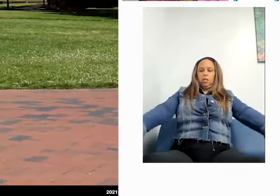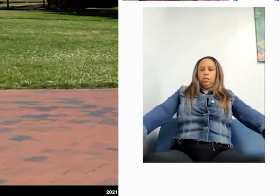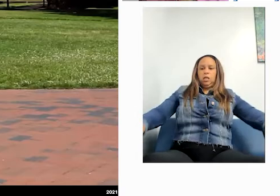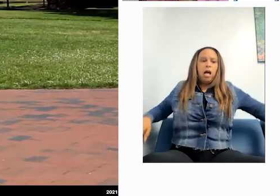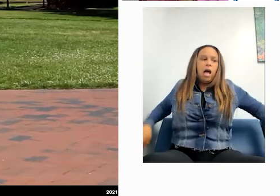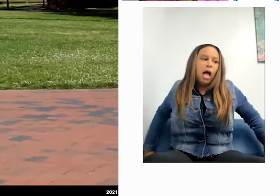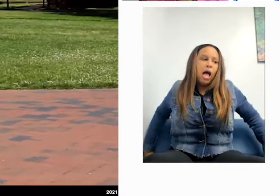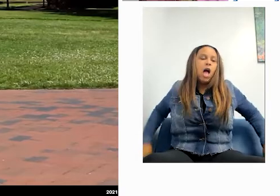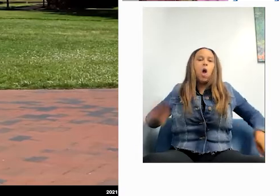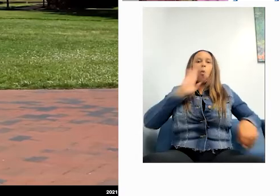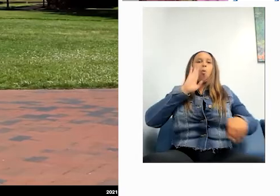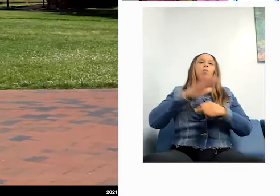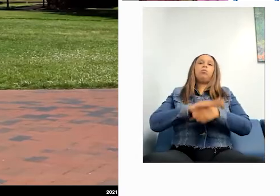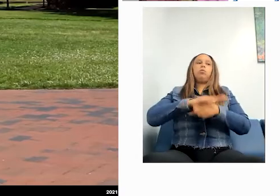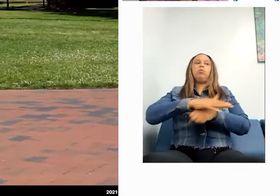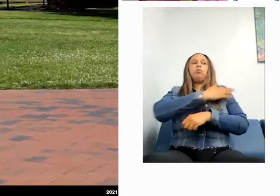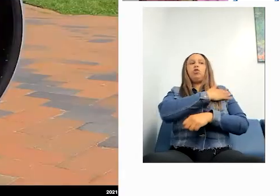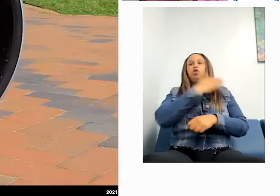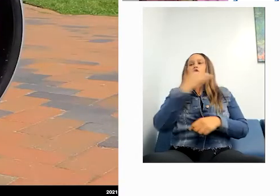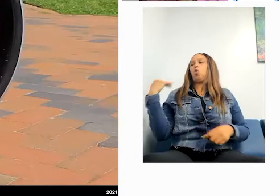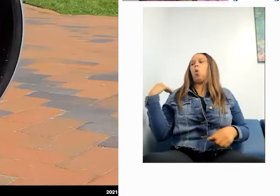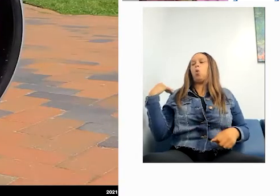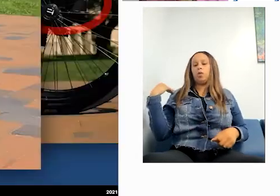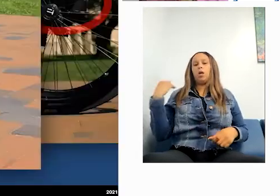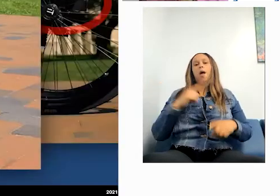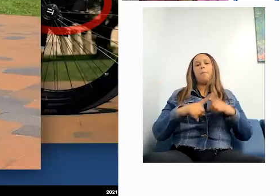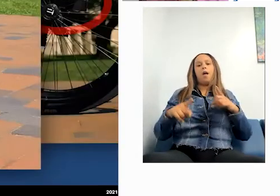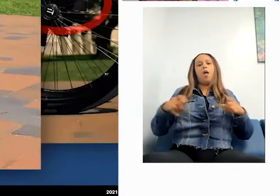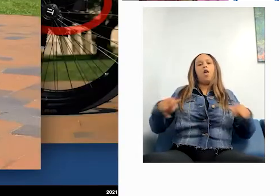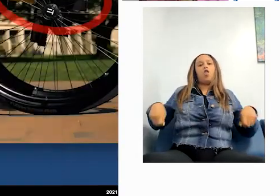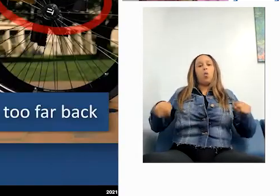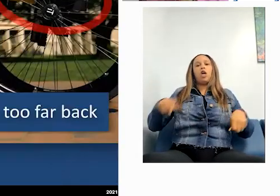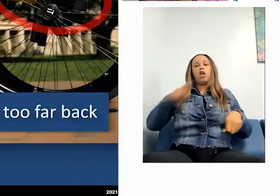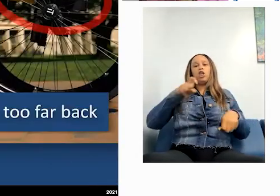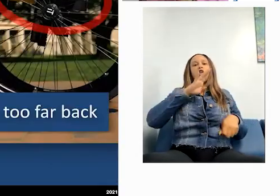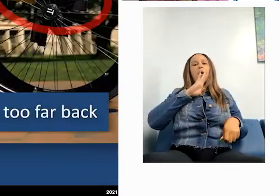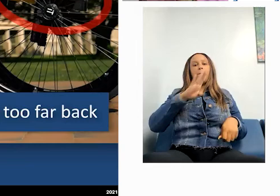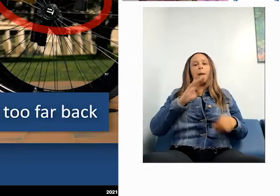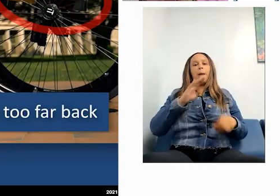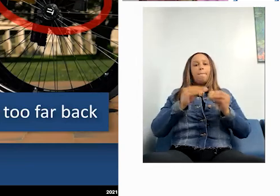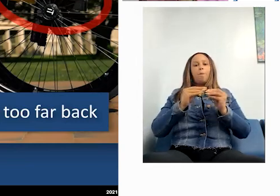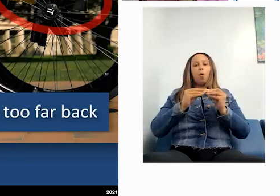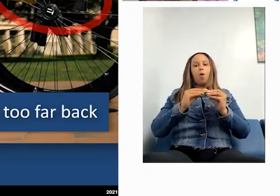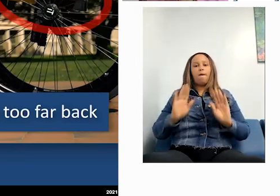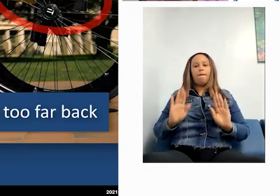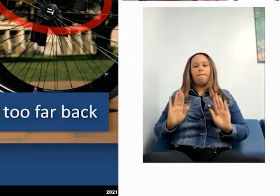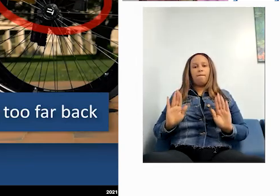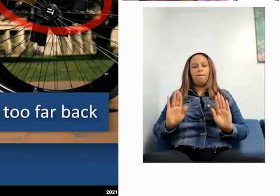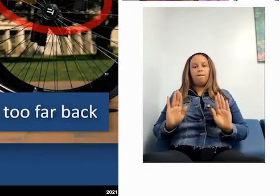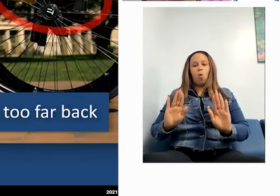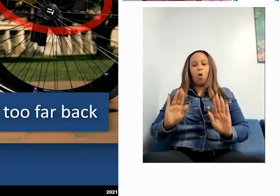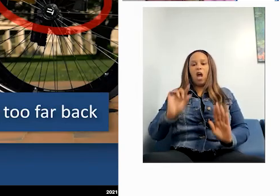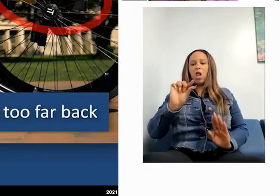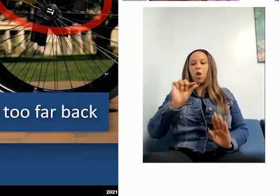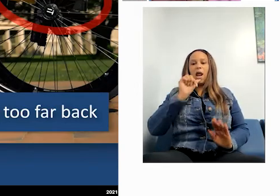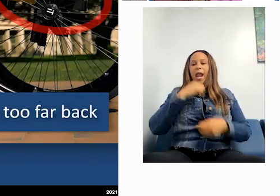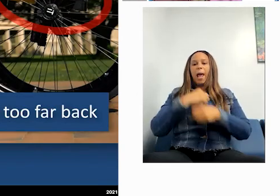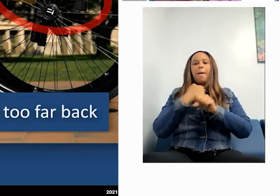shoulders. Instead, the wheels should be as far forward as possible without making the wheelchair too unstable.